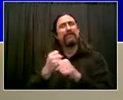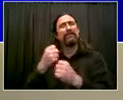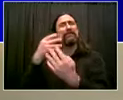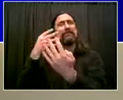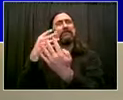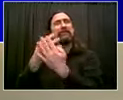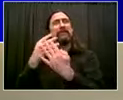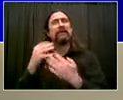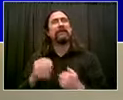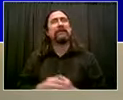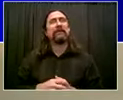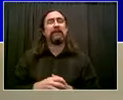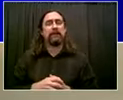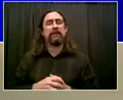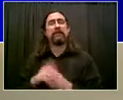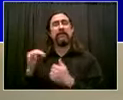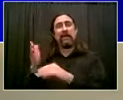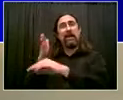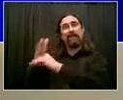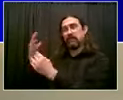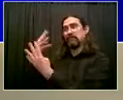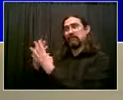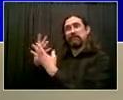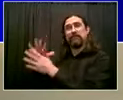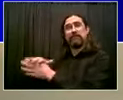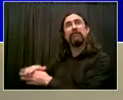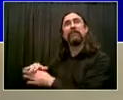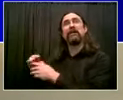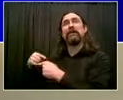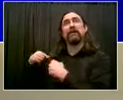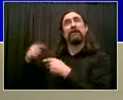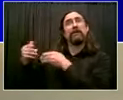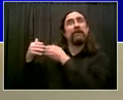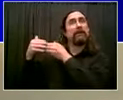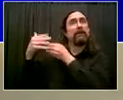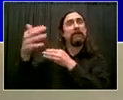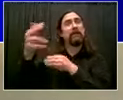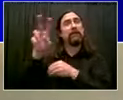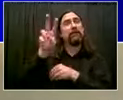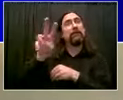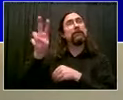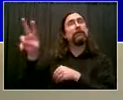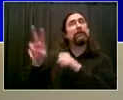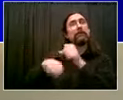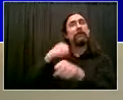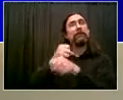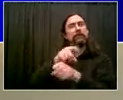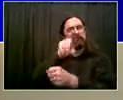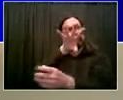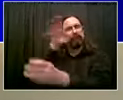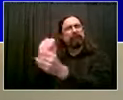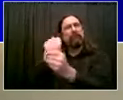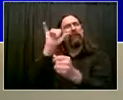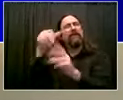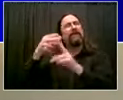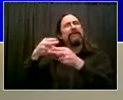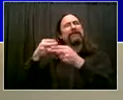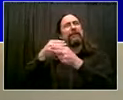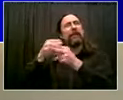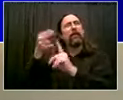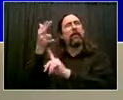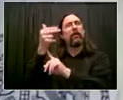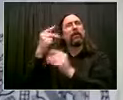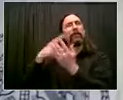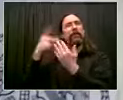people in need and helping rehabilitate and helping save lives. That is what redemption is all about. God bless you, Julio. Thank you, brother. bless.